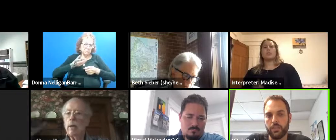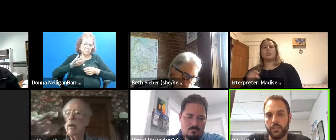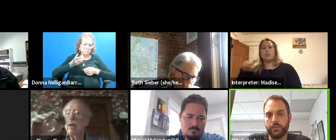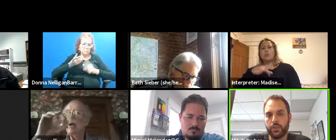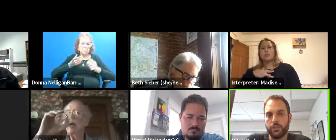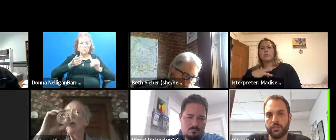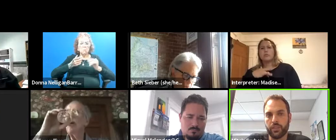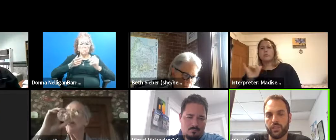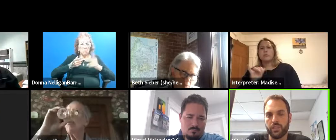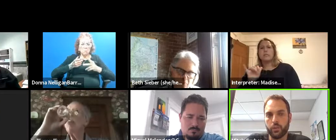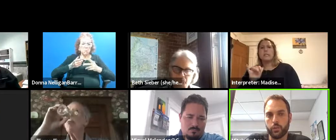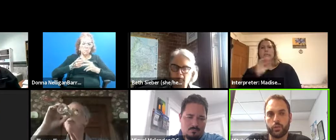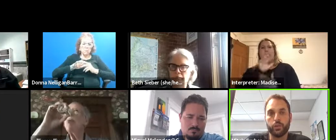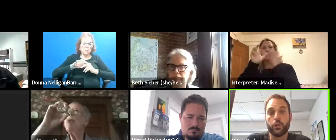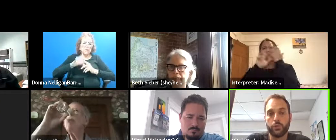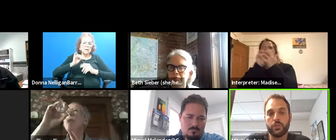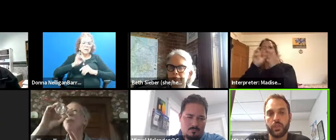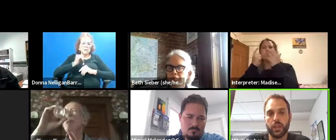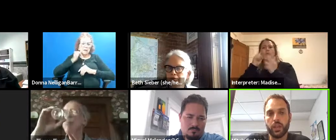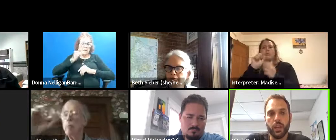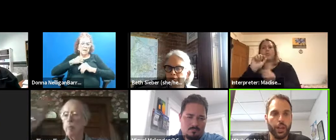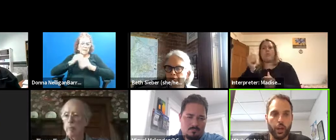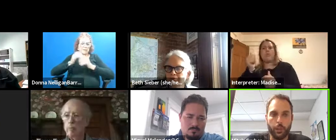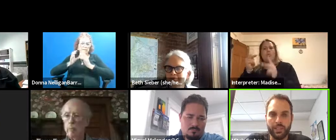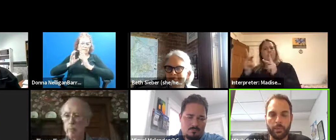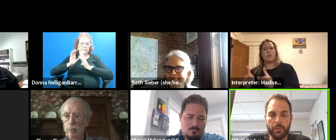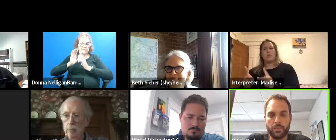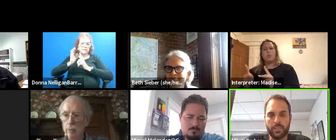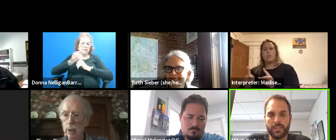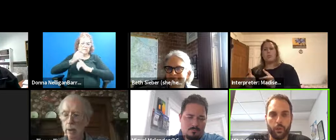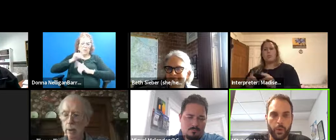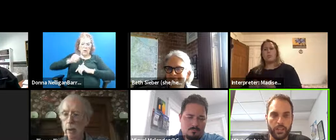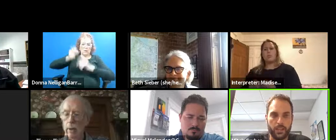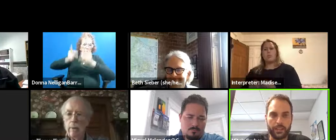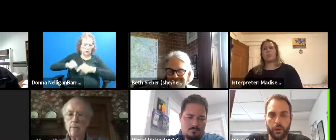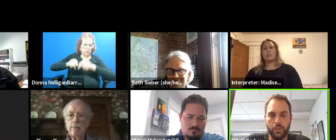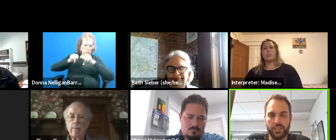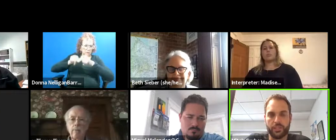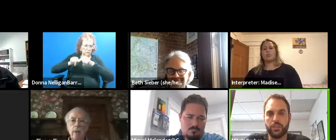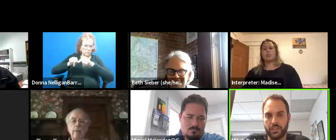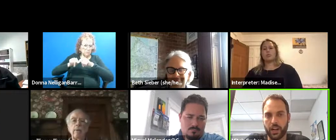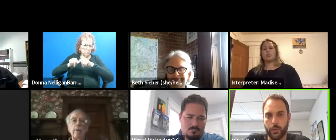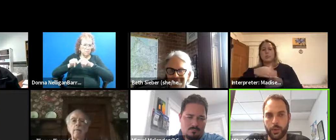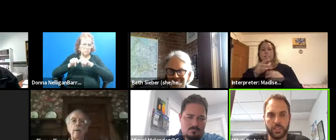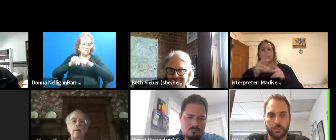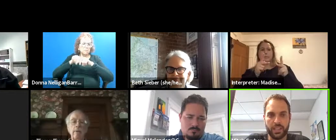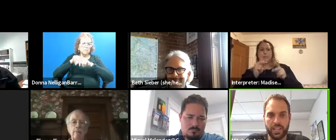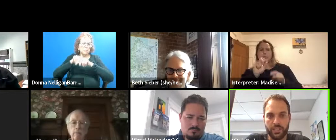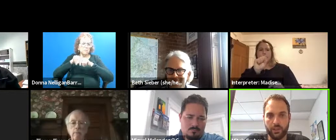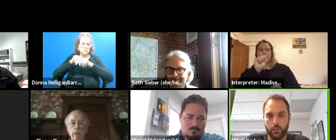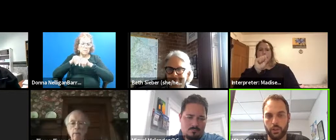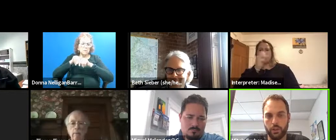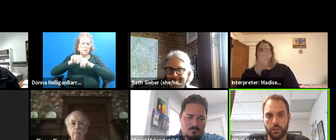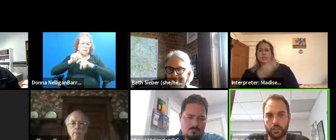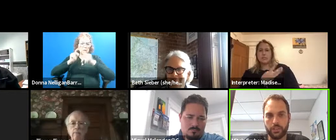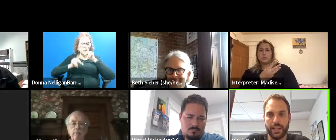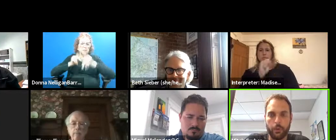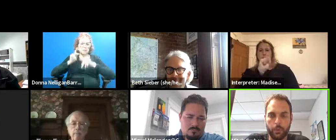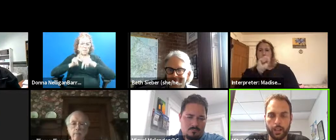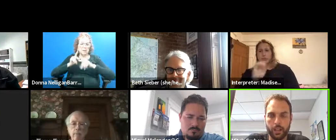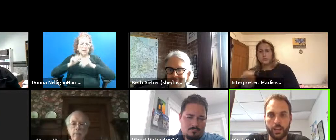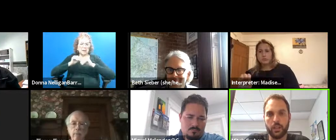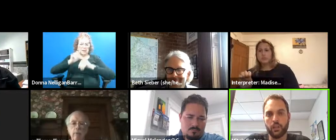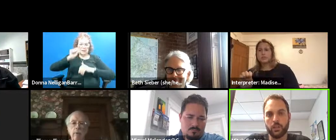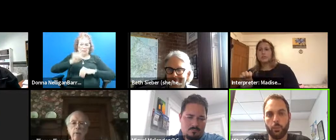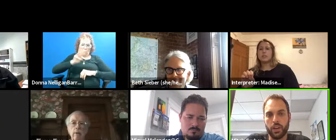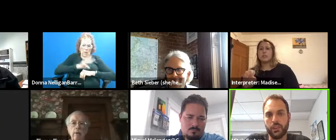a point of confusion for constituents who are so used to, we send people to the southwest or the southeast service center. We don't send them to the east or the